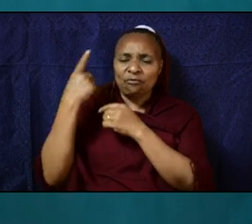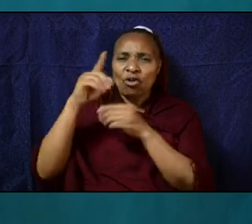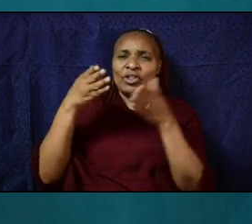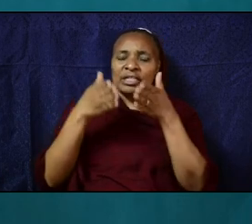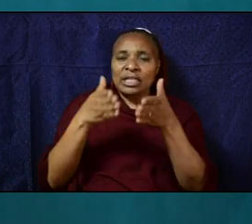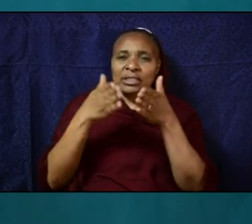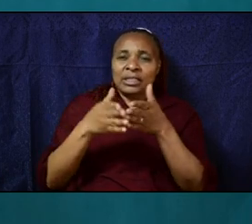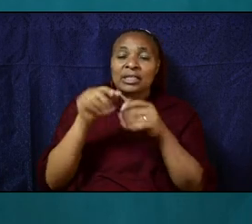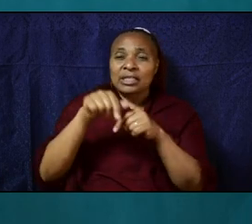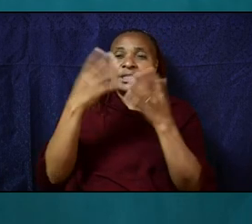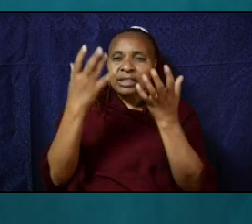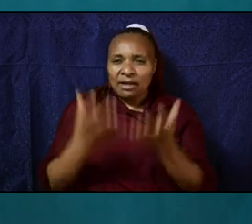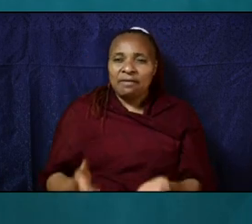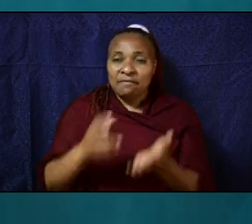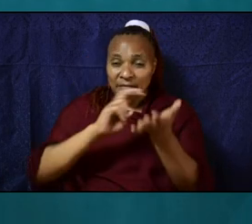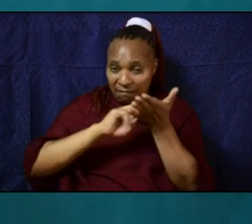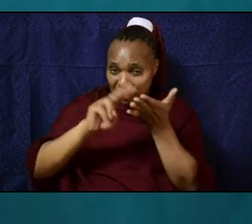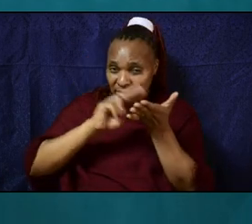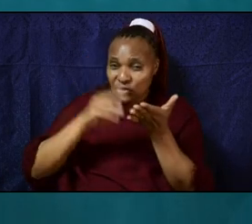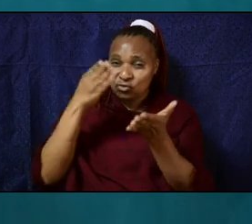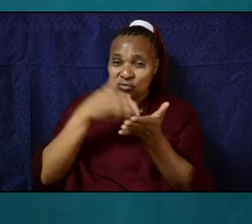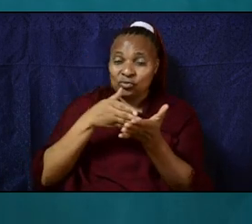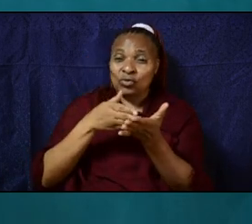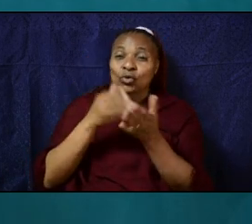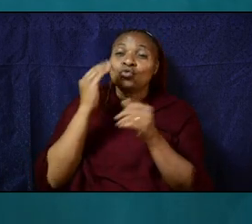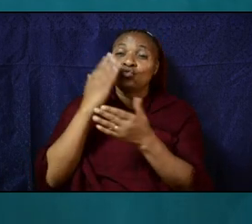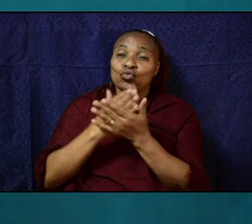That's a heavy verse. But